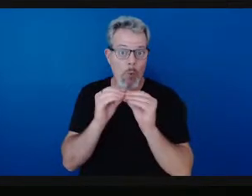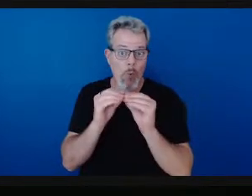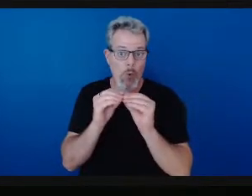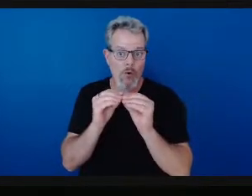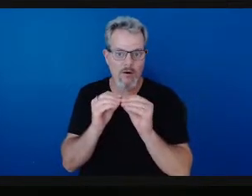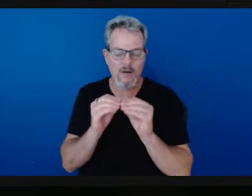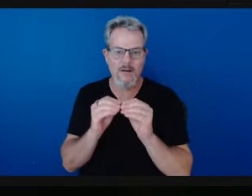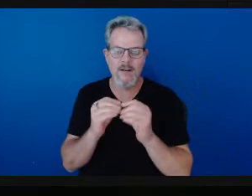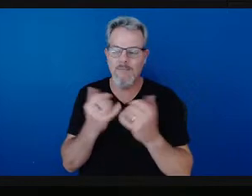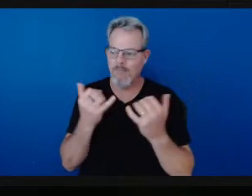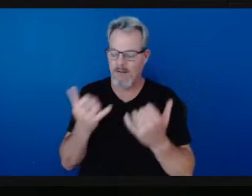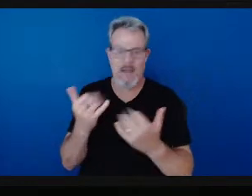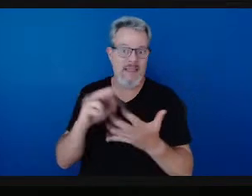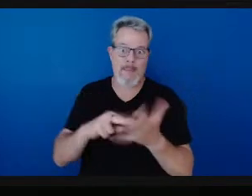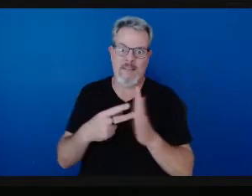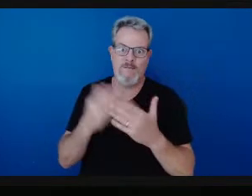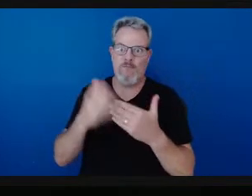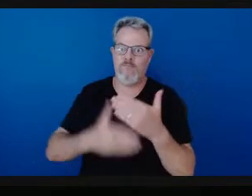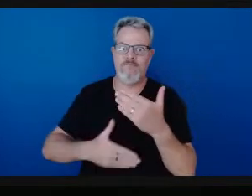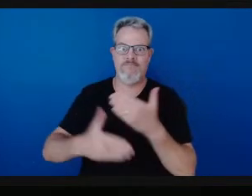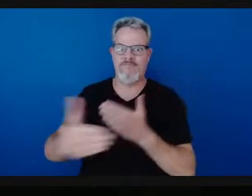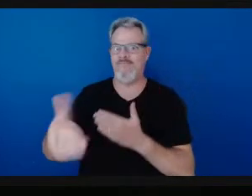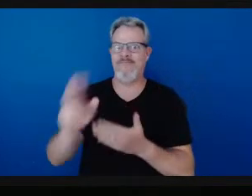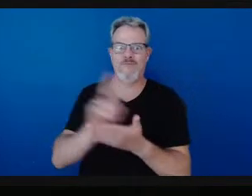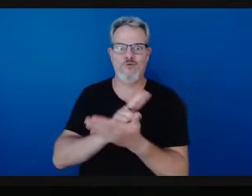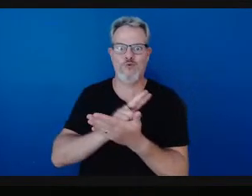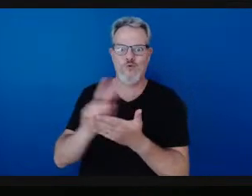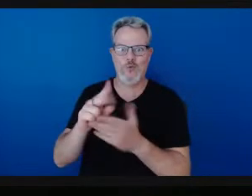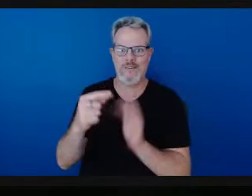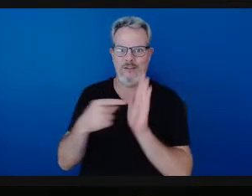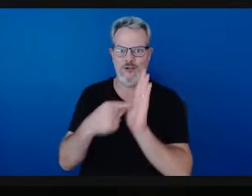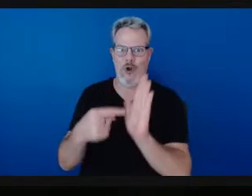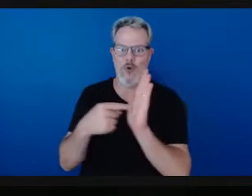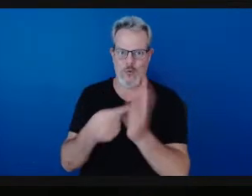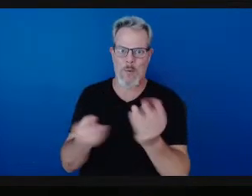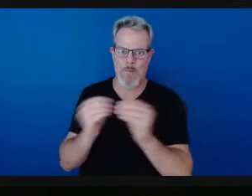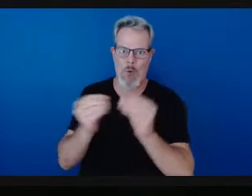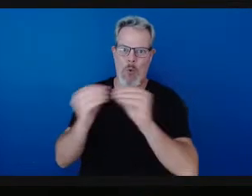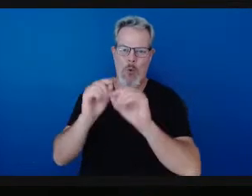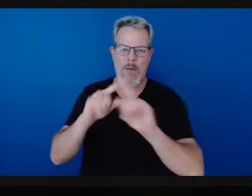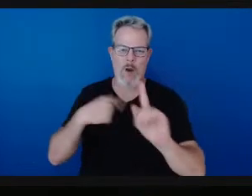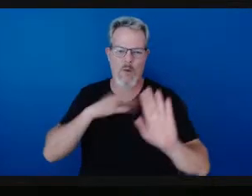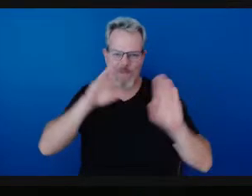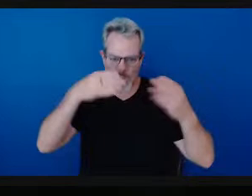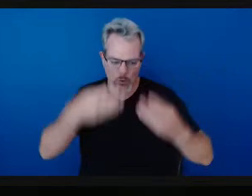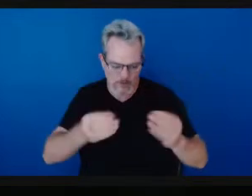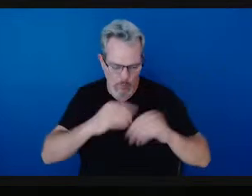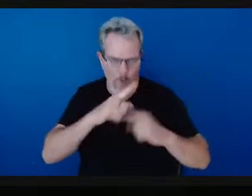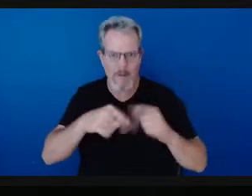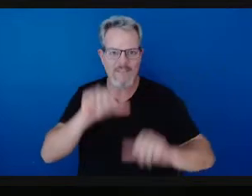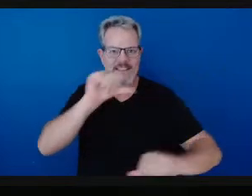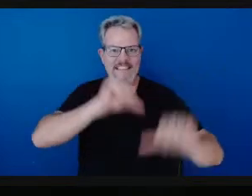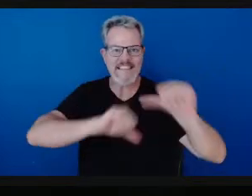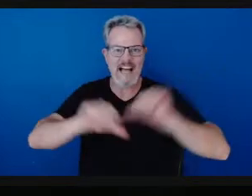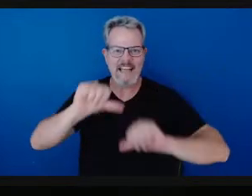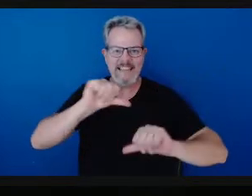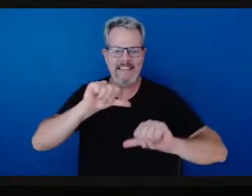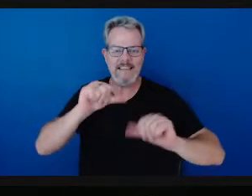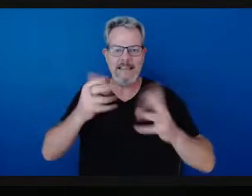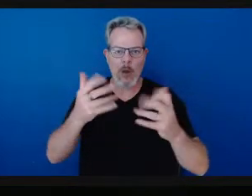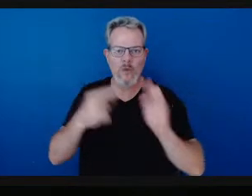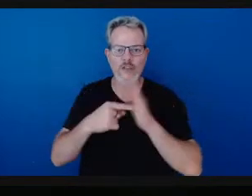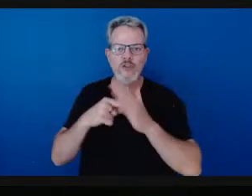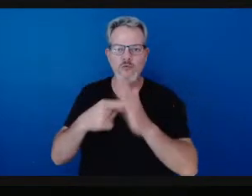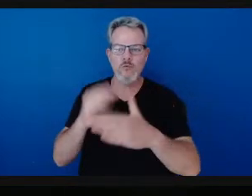into a slideshow for the next 2 weeks here, and we would like to focus more on the science, but also to share with you guys what you can see, how